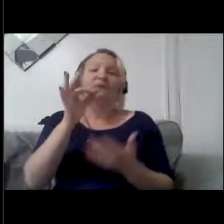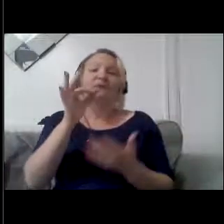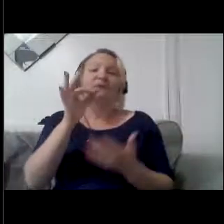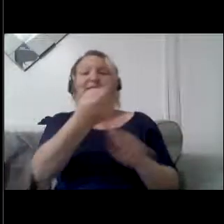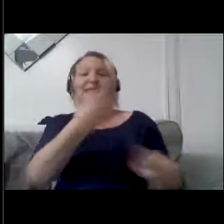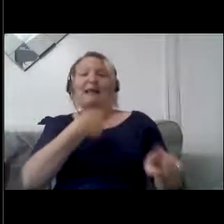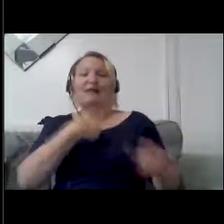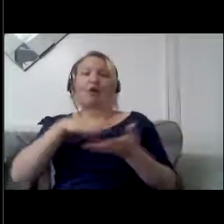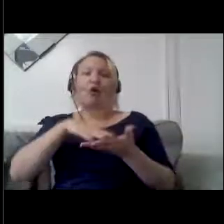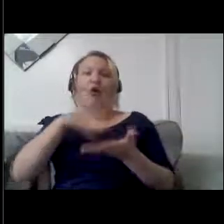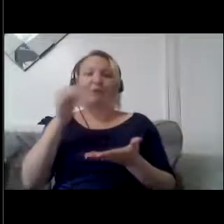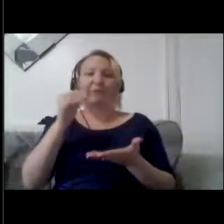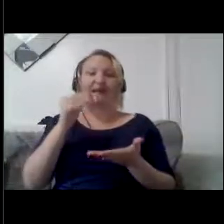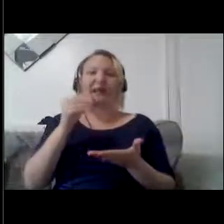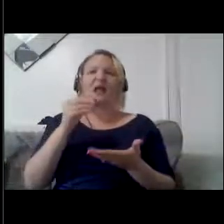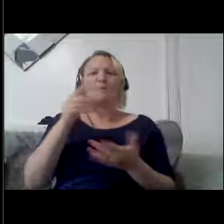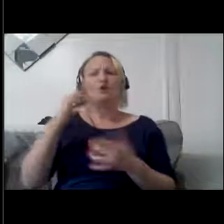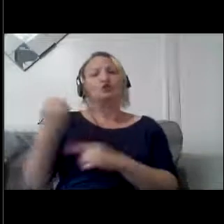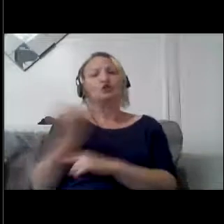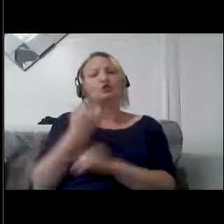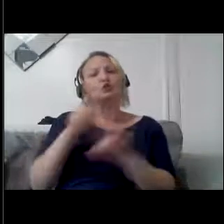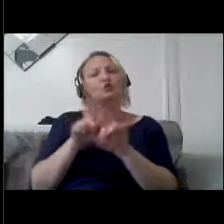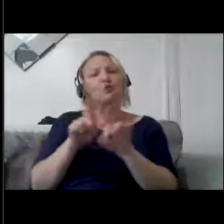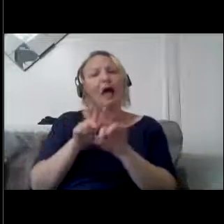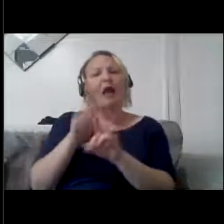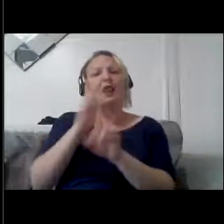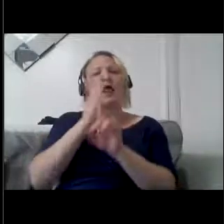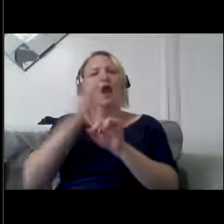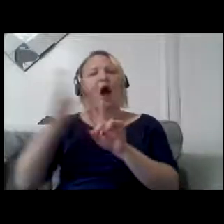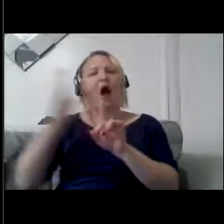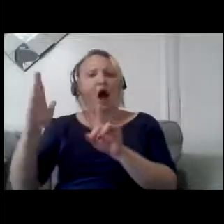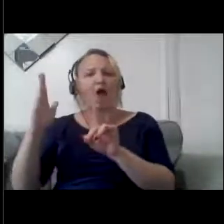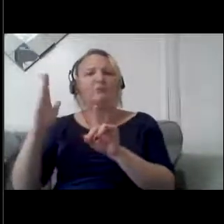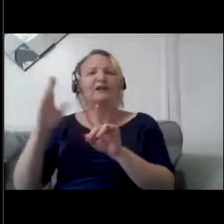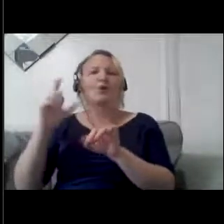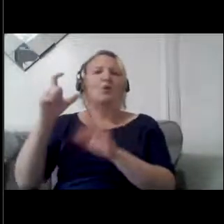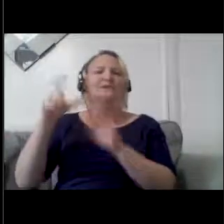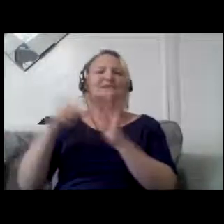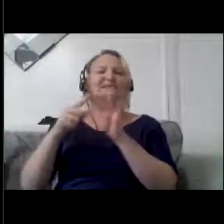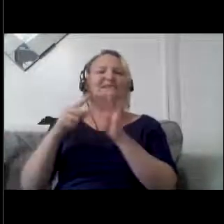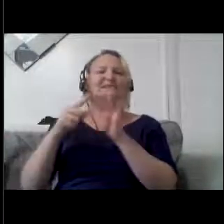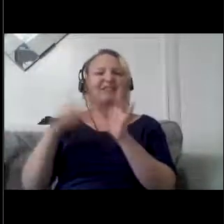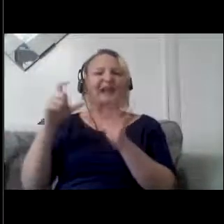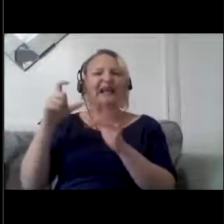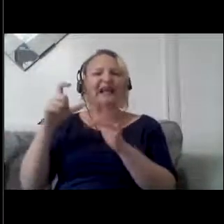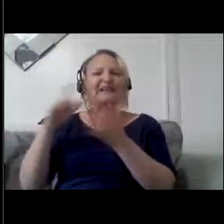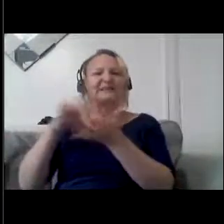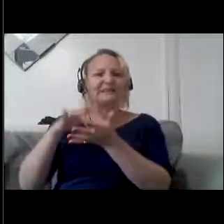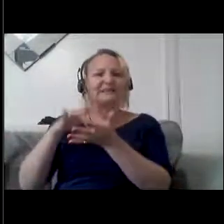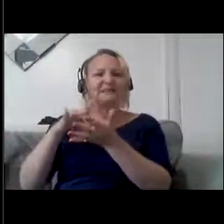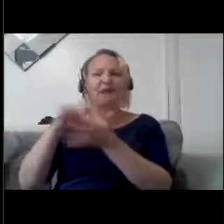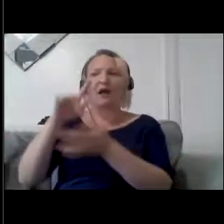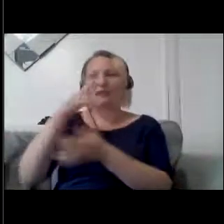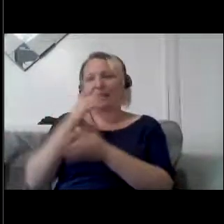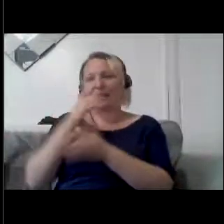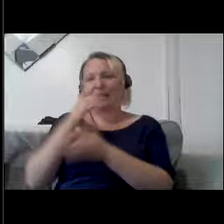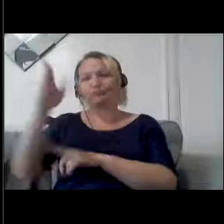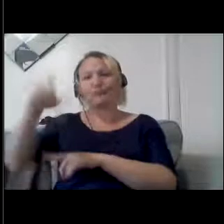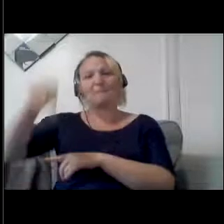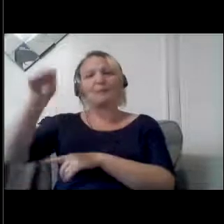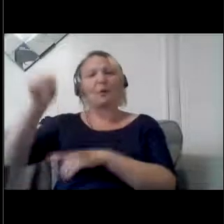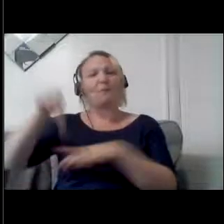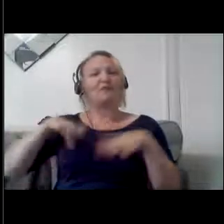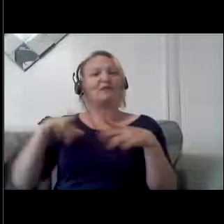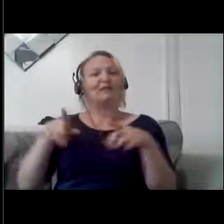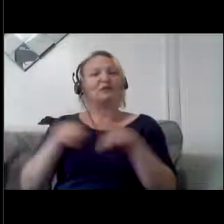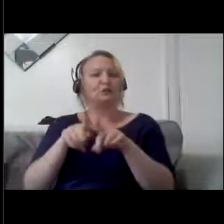at libraries or civic centres near the proposed route. We'll cover these again at the end and highlight the different ways in which you can make